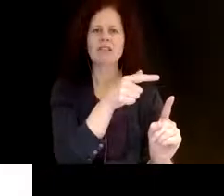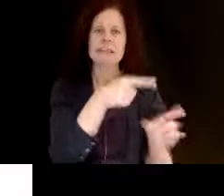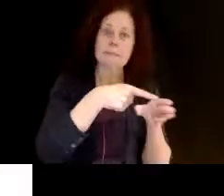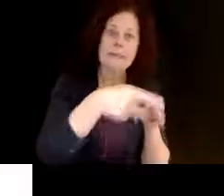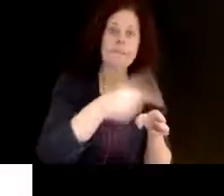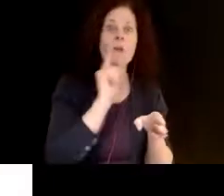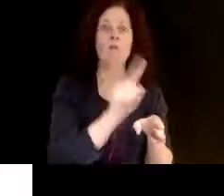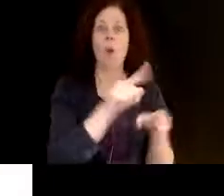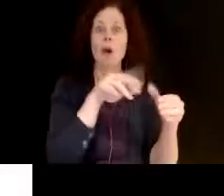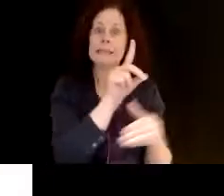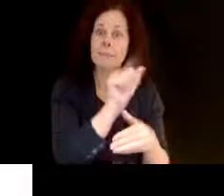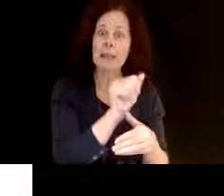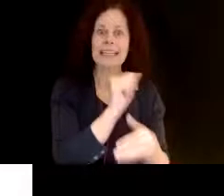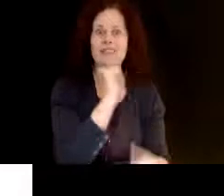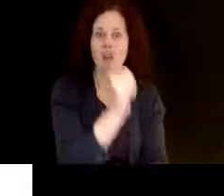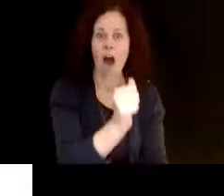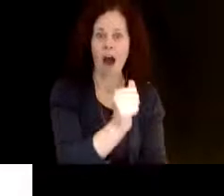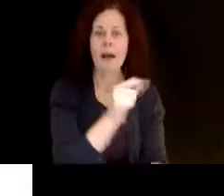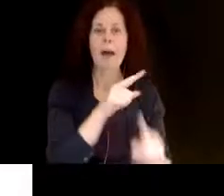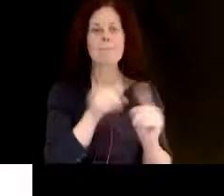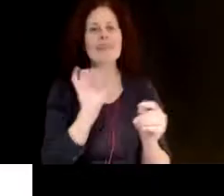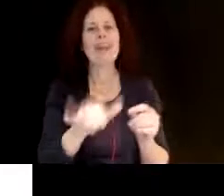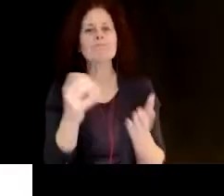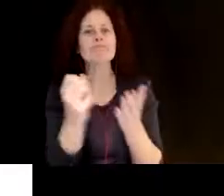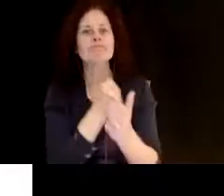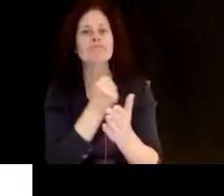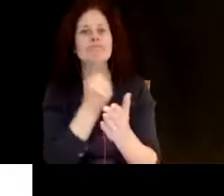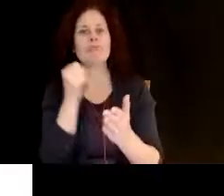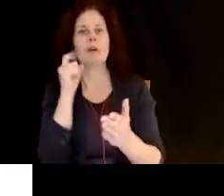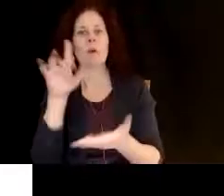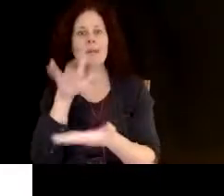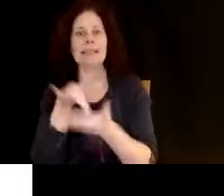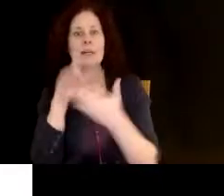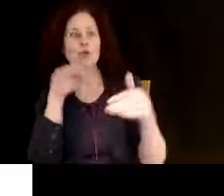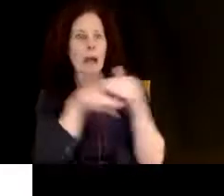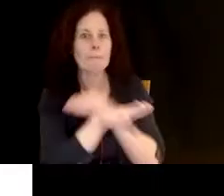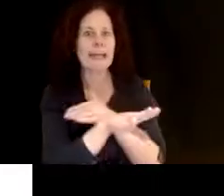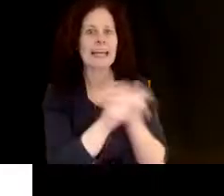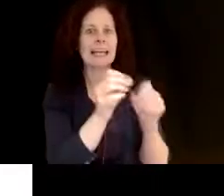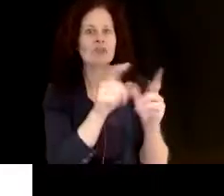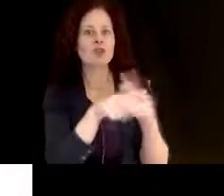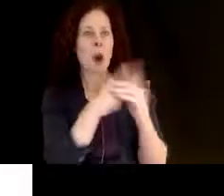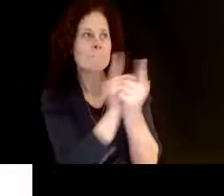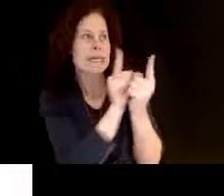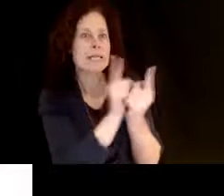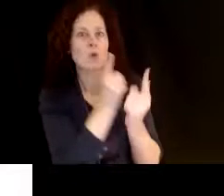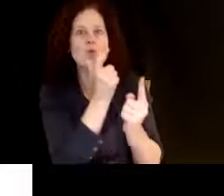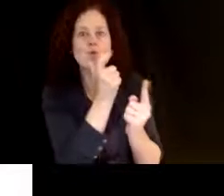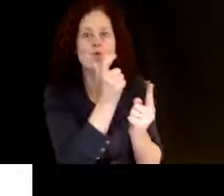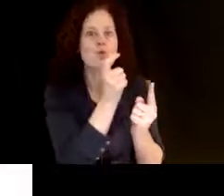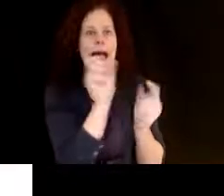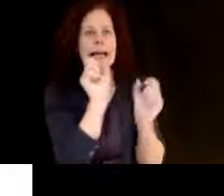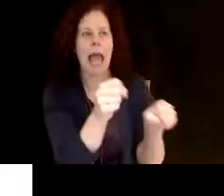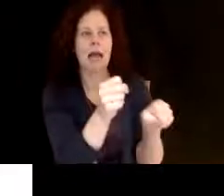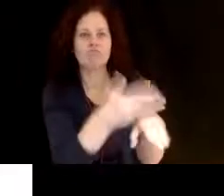as a way to sort of get in and start engaging these municipalities and the representatives from those